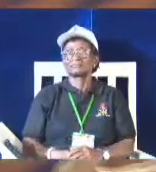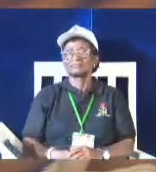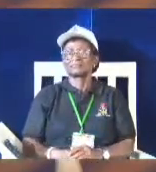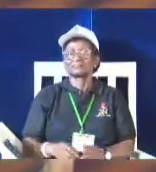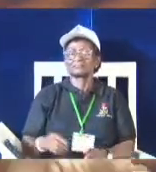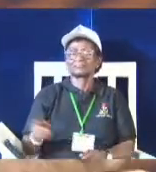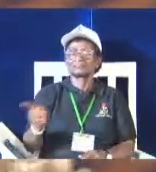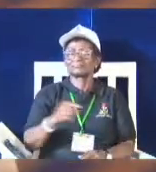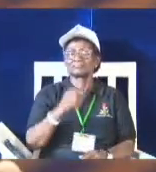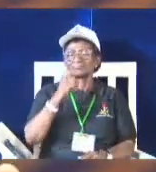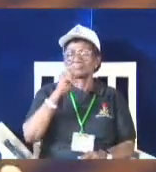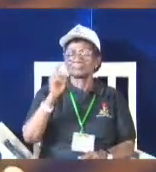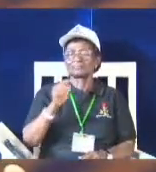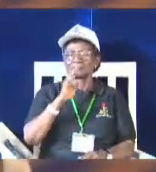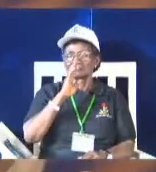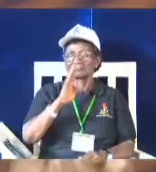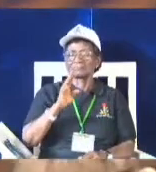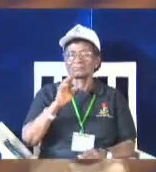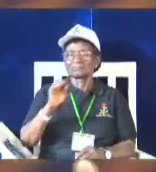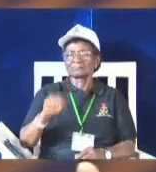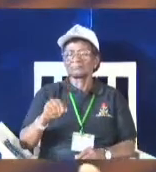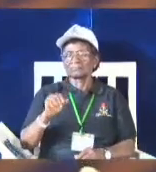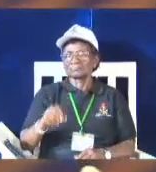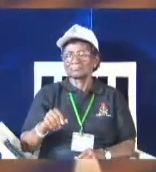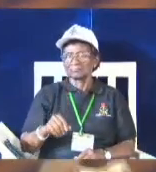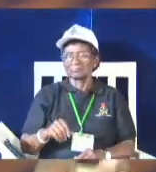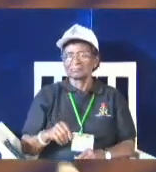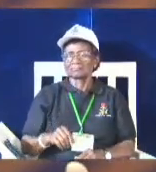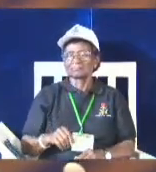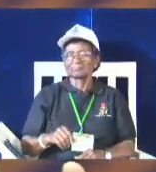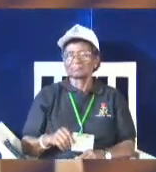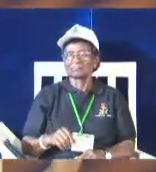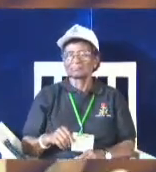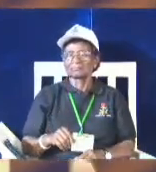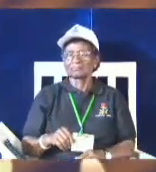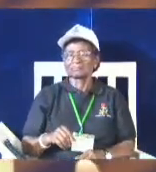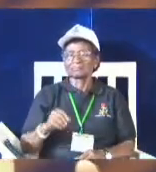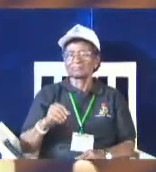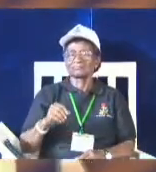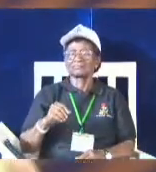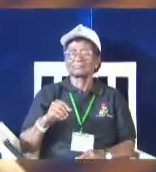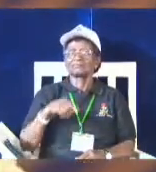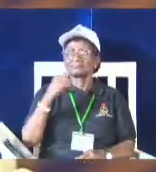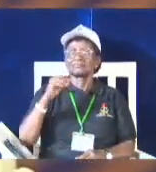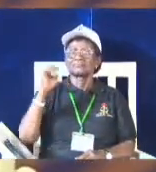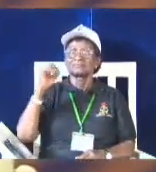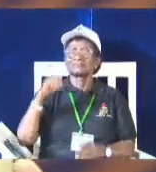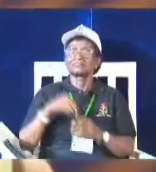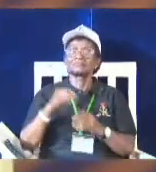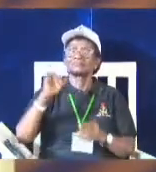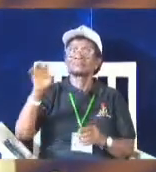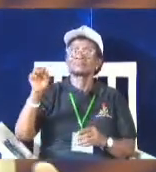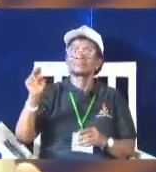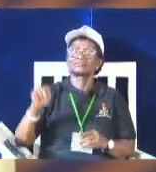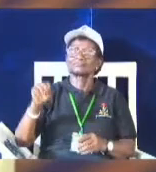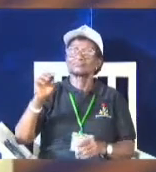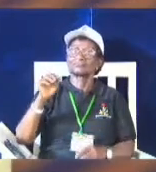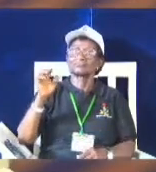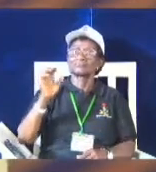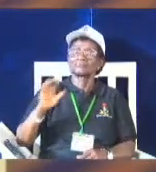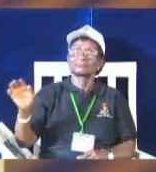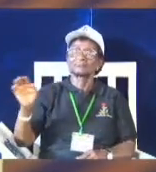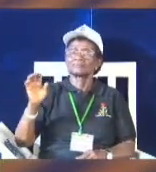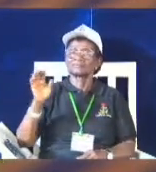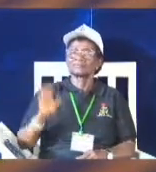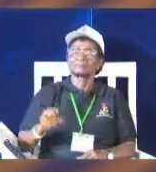You must be able to say, like Jesus said in John chapter 14, verse 30. John